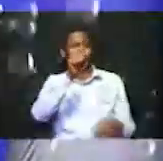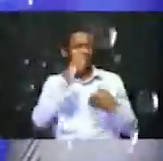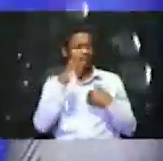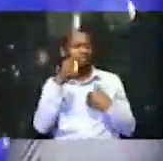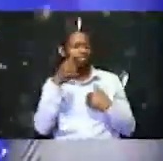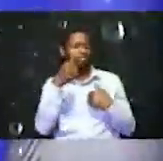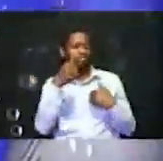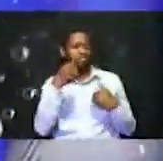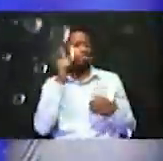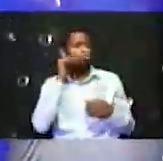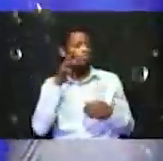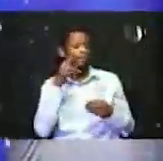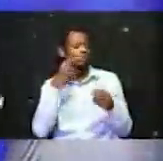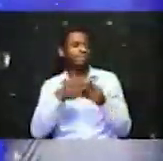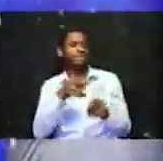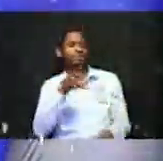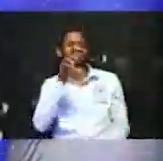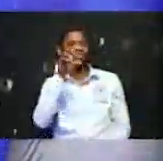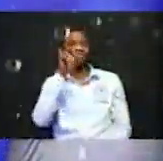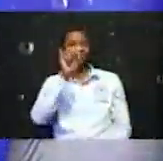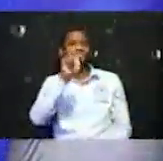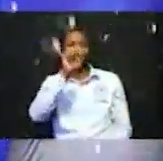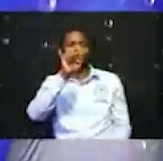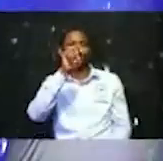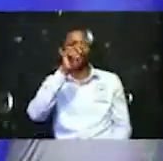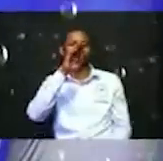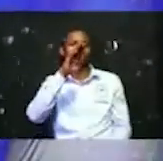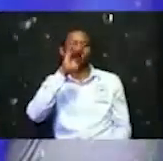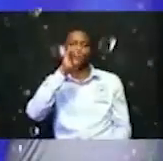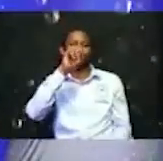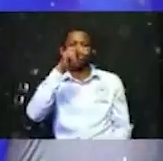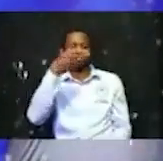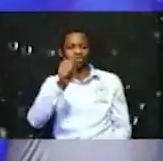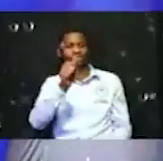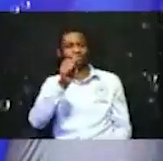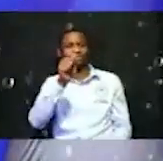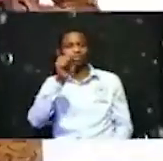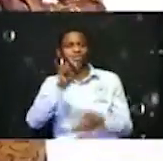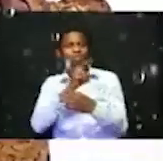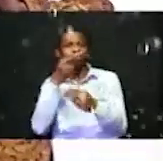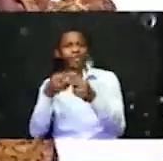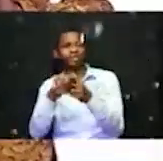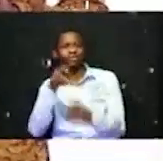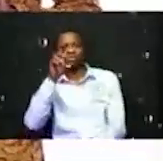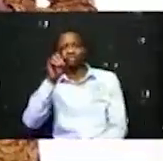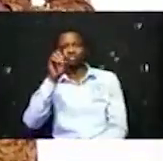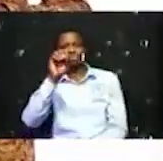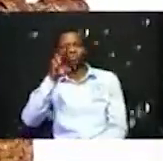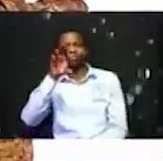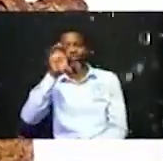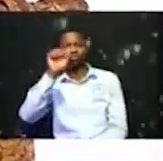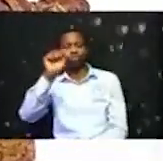was always doing good and helping the poor. And so now, Sueni Babi, Ewa Yopa, Nidin